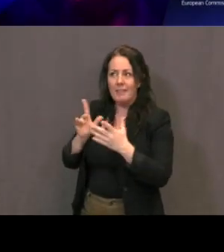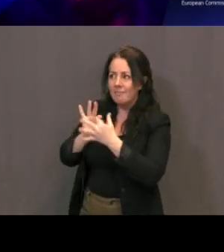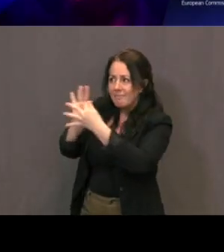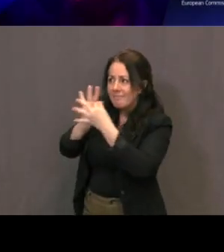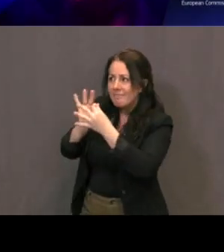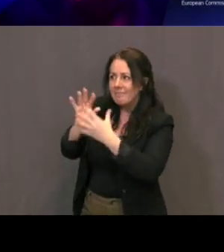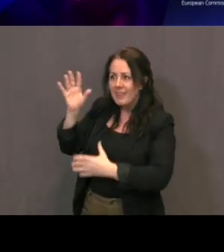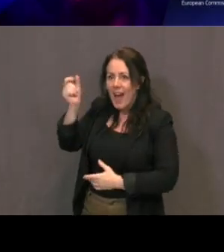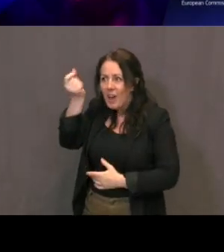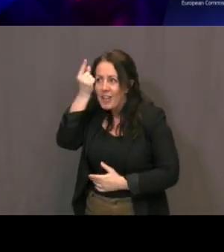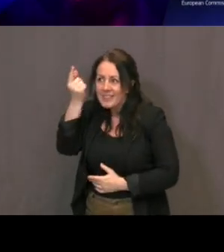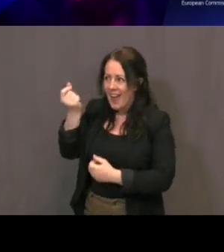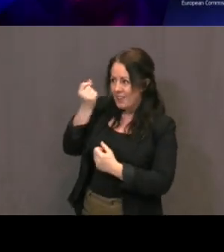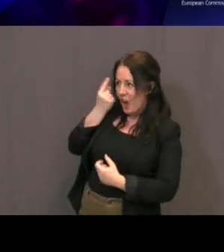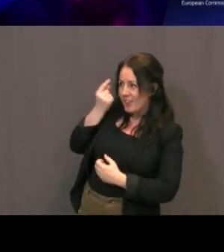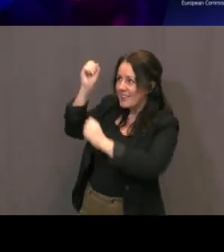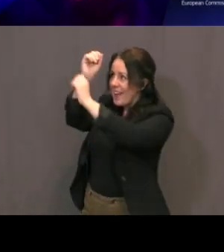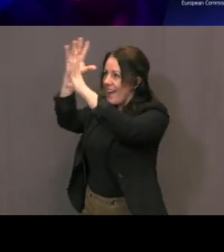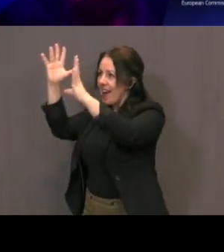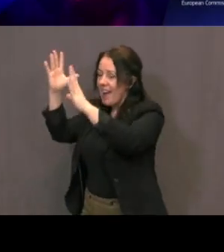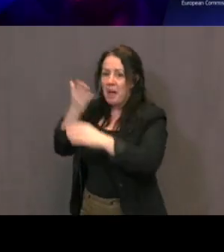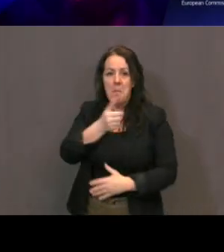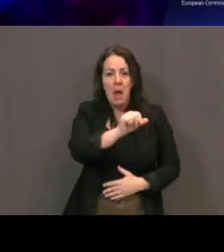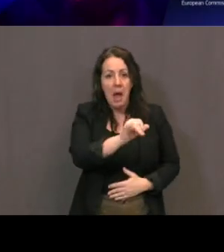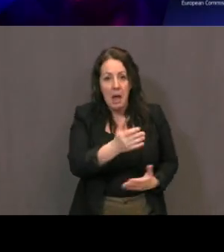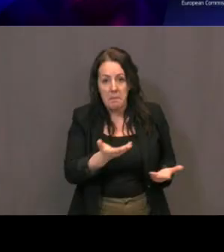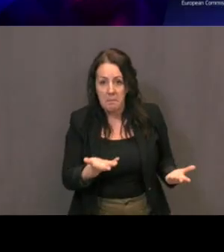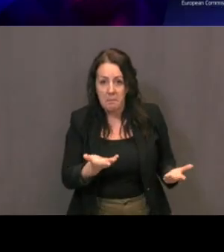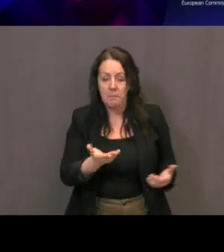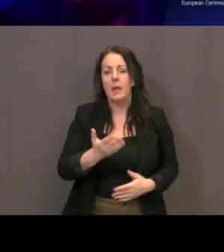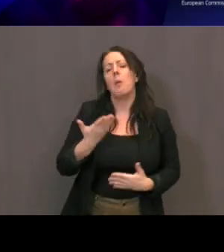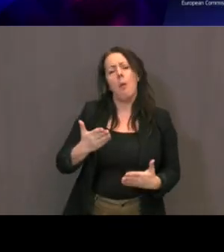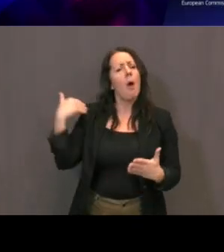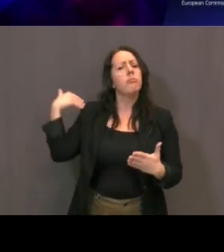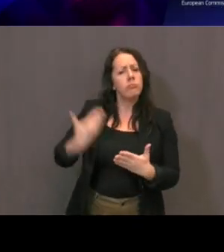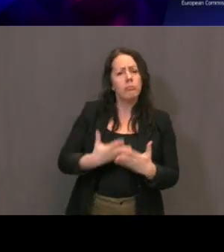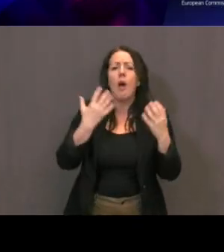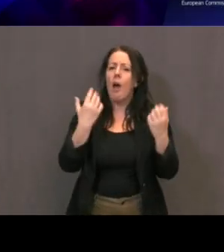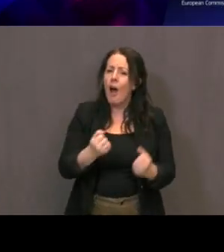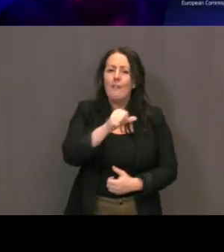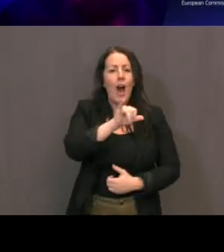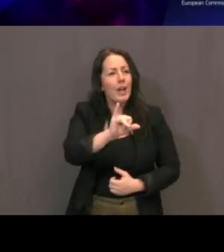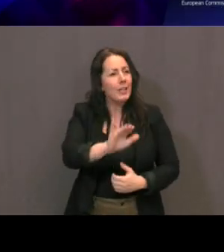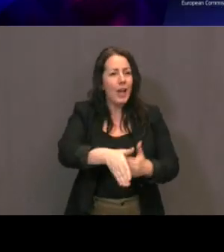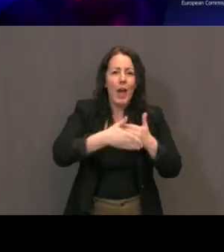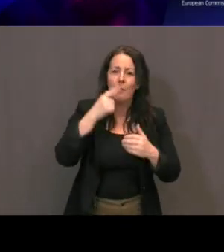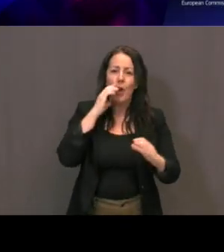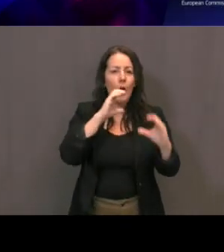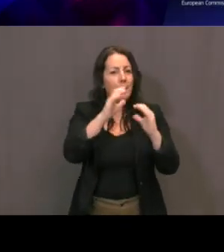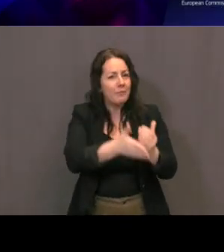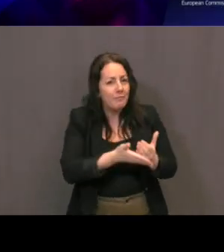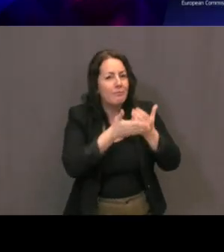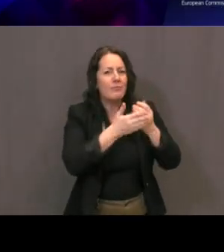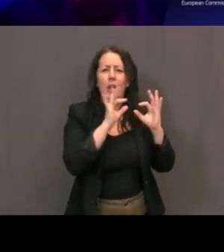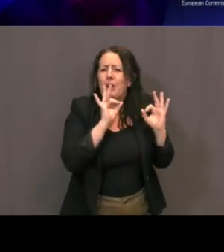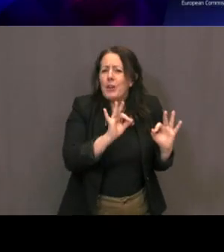have been also developing technology to assist human communication with many different purposes. And I think that